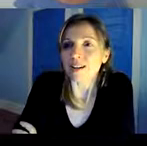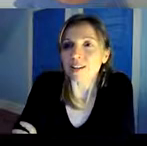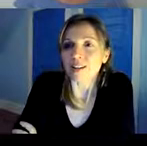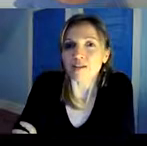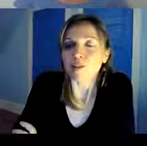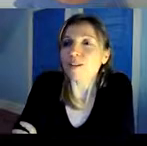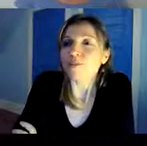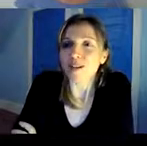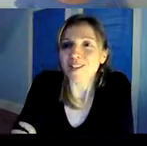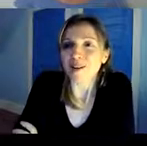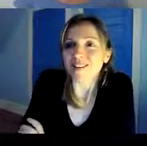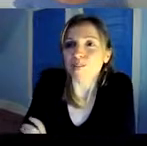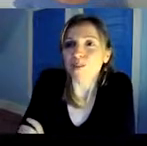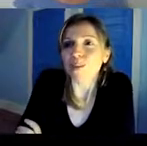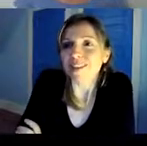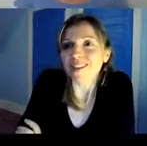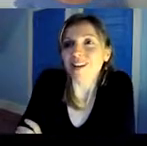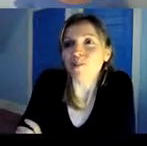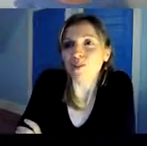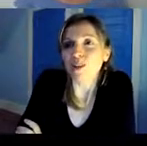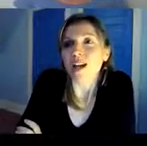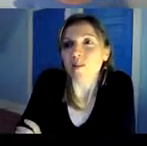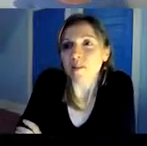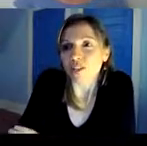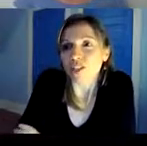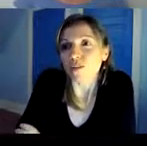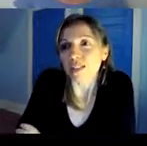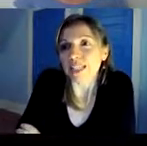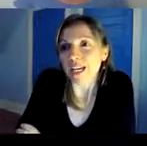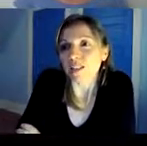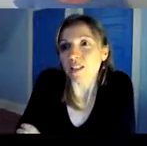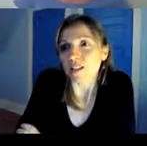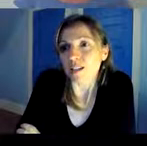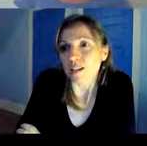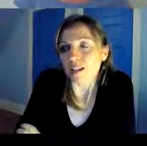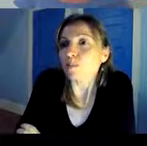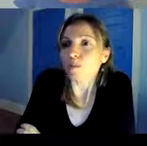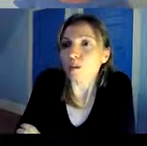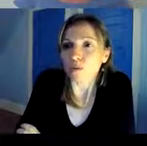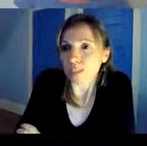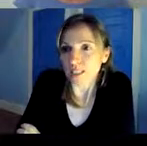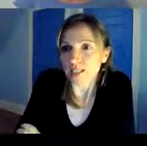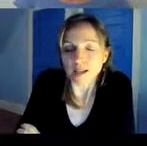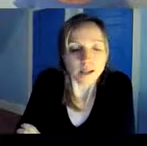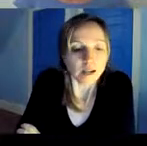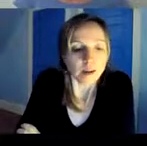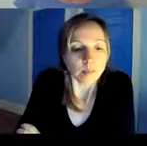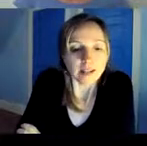in as respectful a way as possible, you encourage them to manage it or at least cut it before it goes to